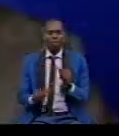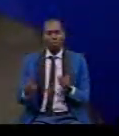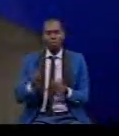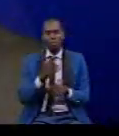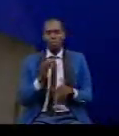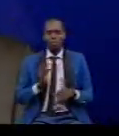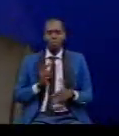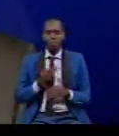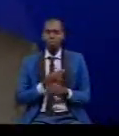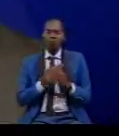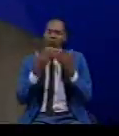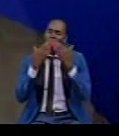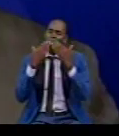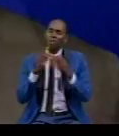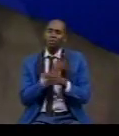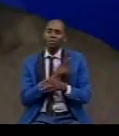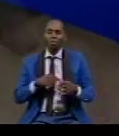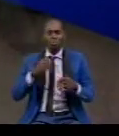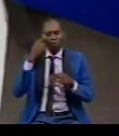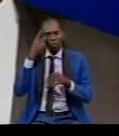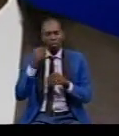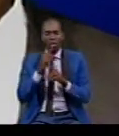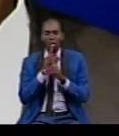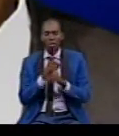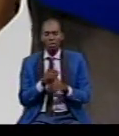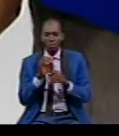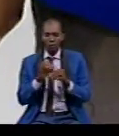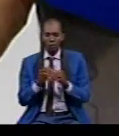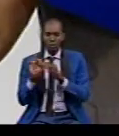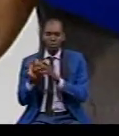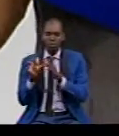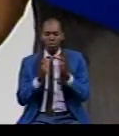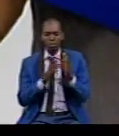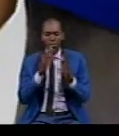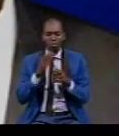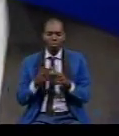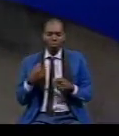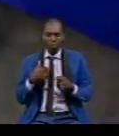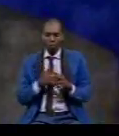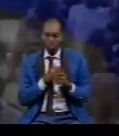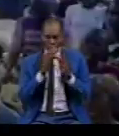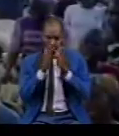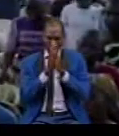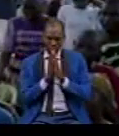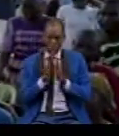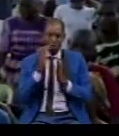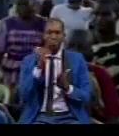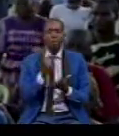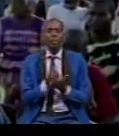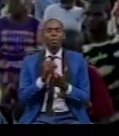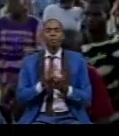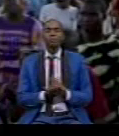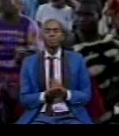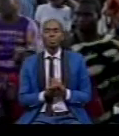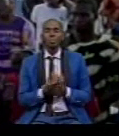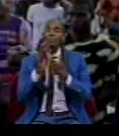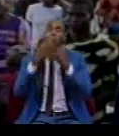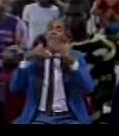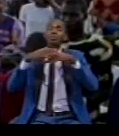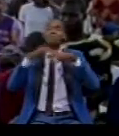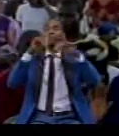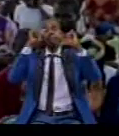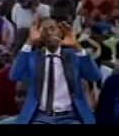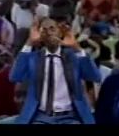And so you confess to God. But you didn't forsake my shirt that